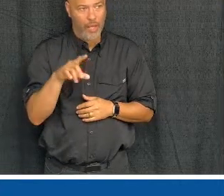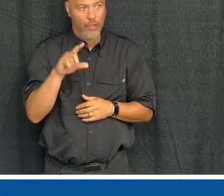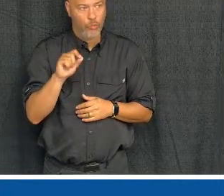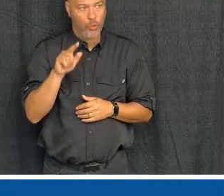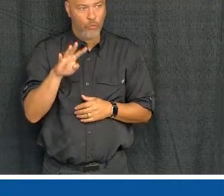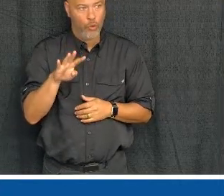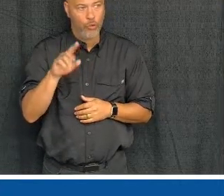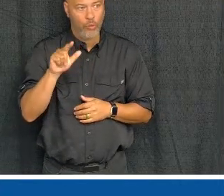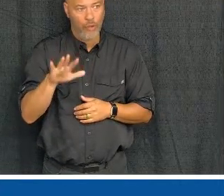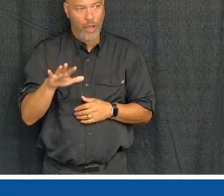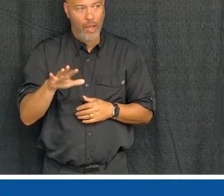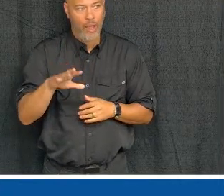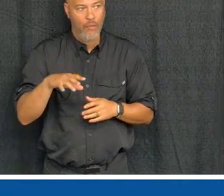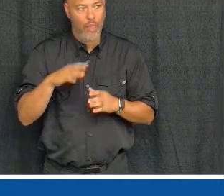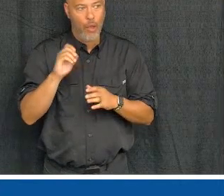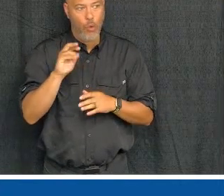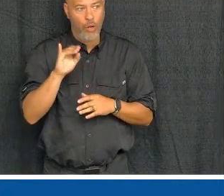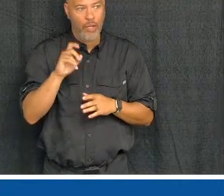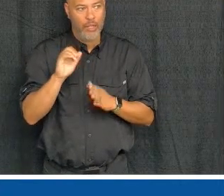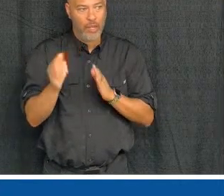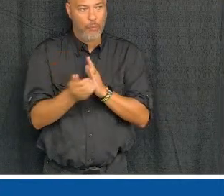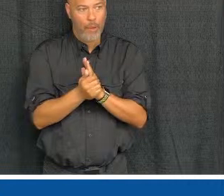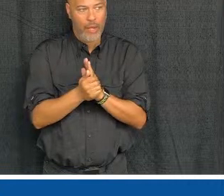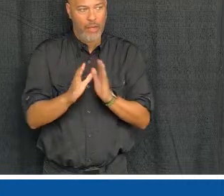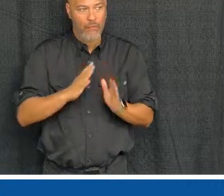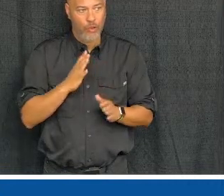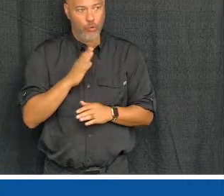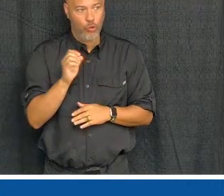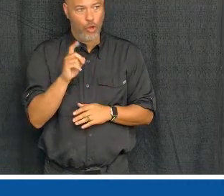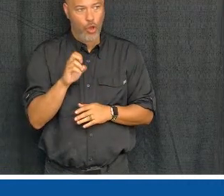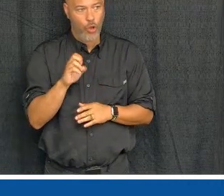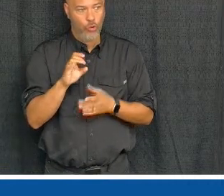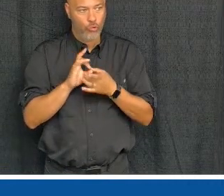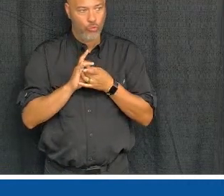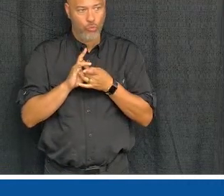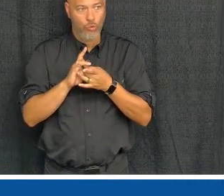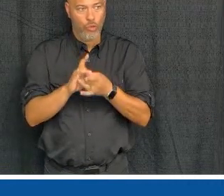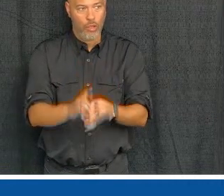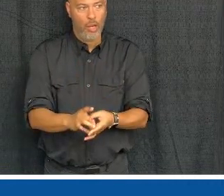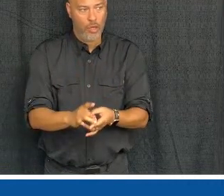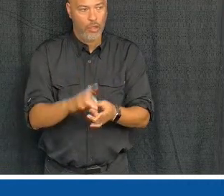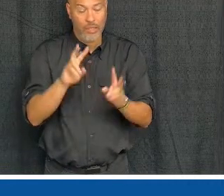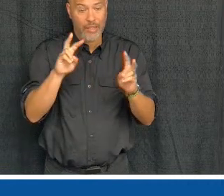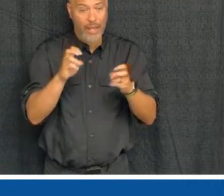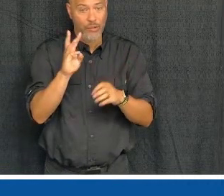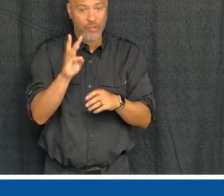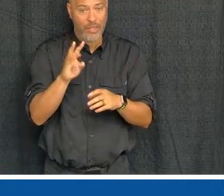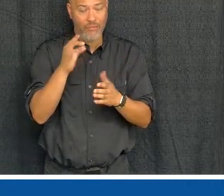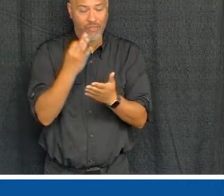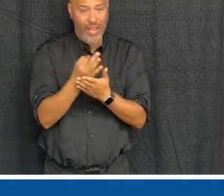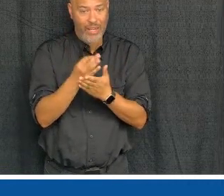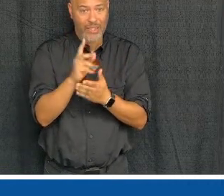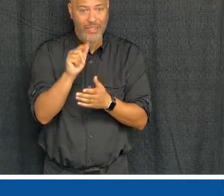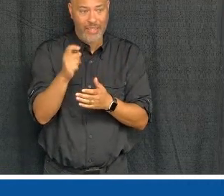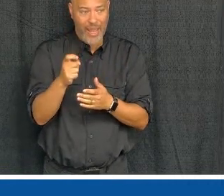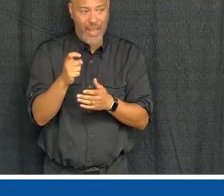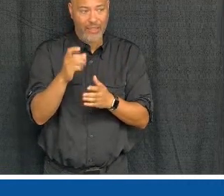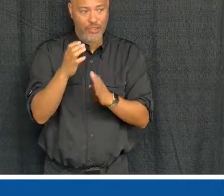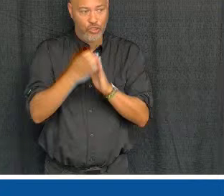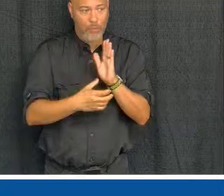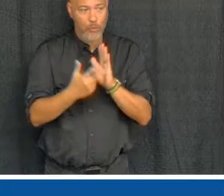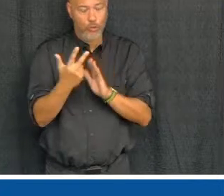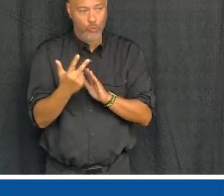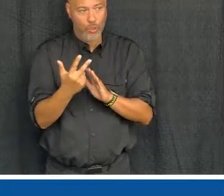2024, 25, an ordinance to amend the official code of the city of Clarksville, Title 6, Finance and Taxation, Chapter